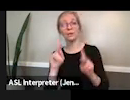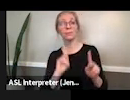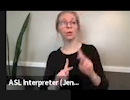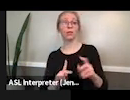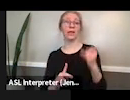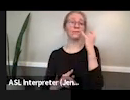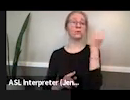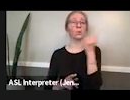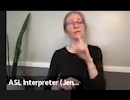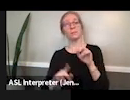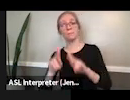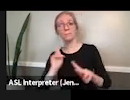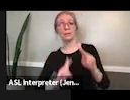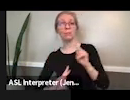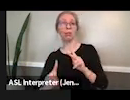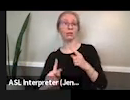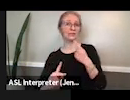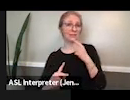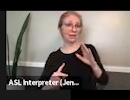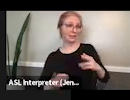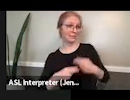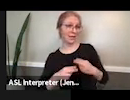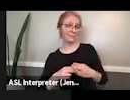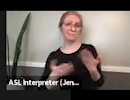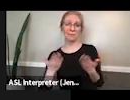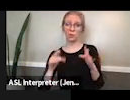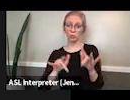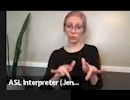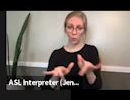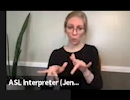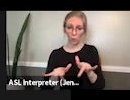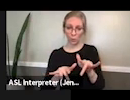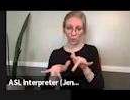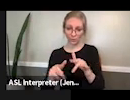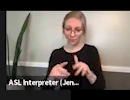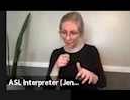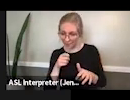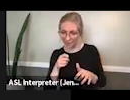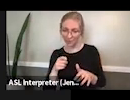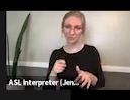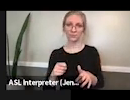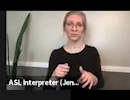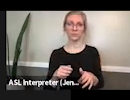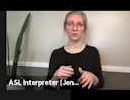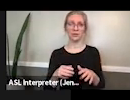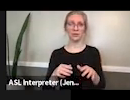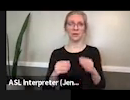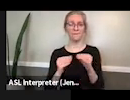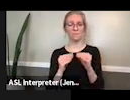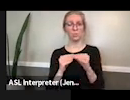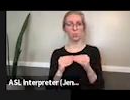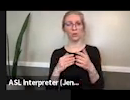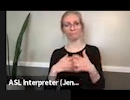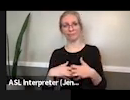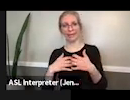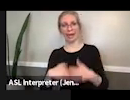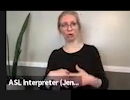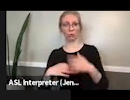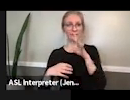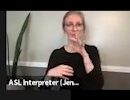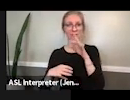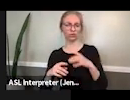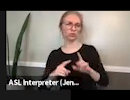name, record it on something and have it be a mechanized, synthesized speech. Come at him with different kinds of